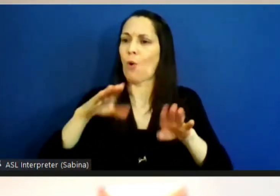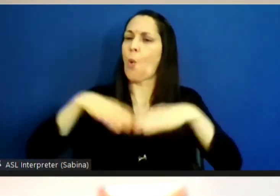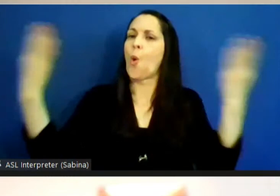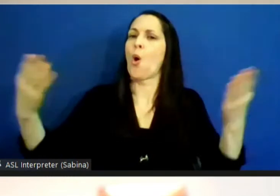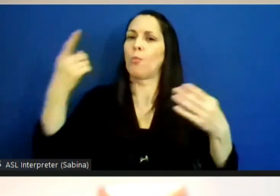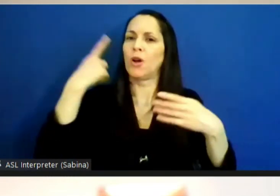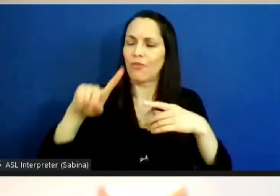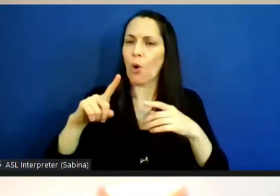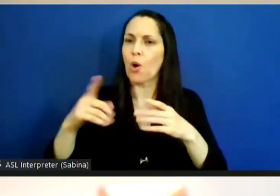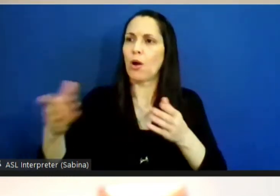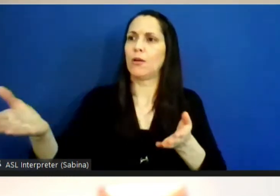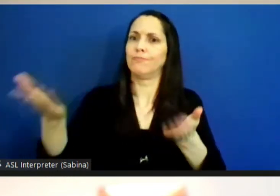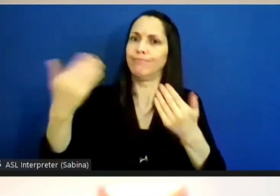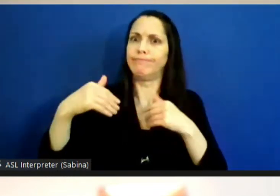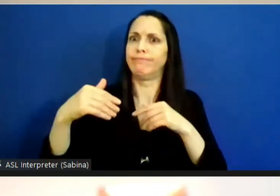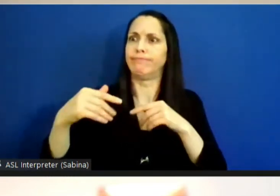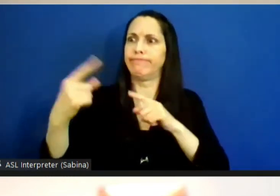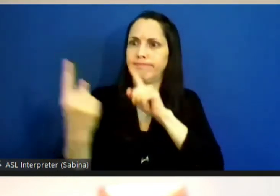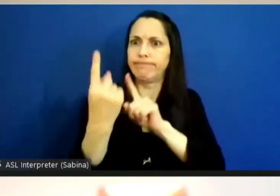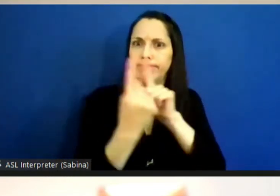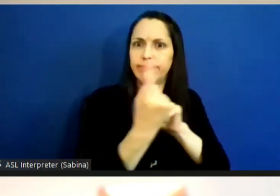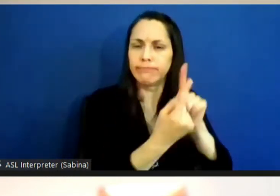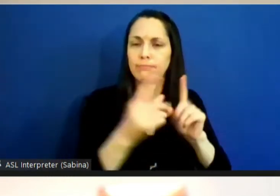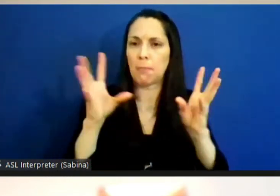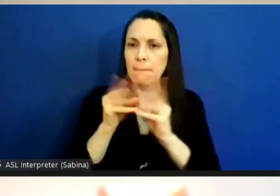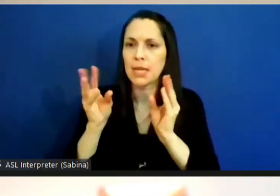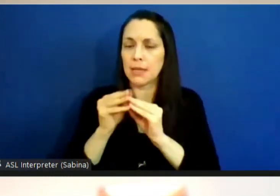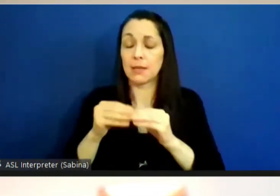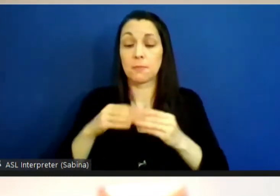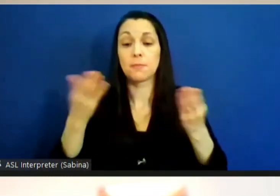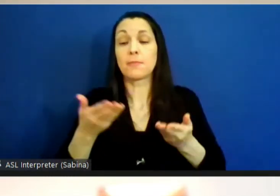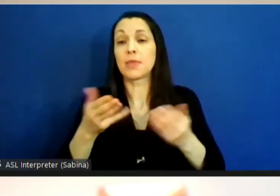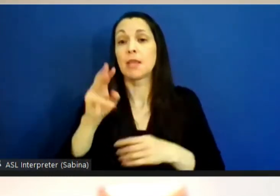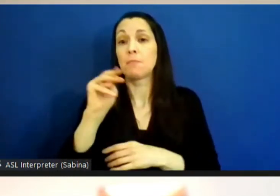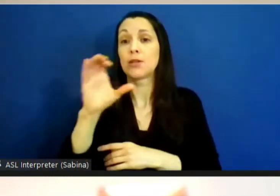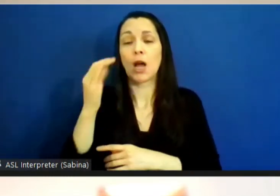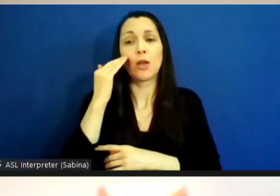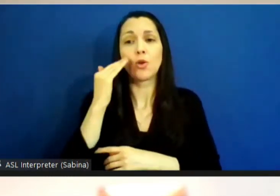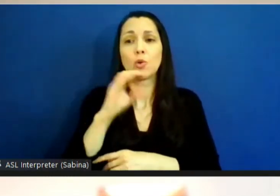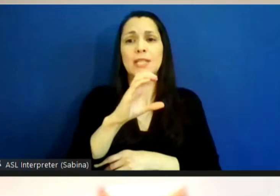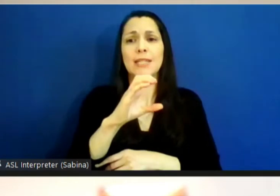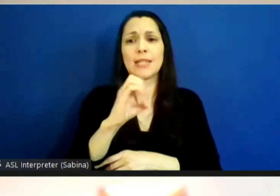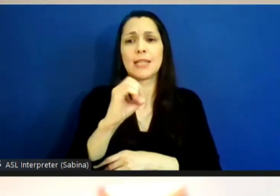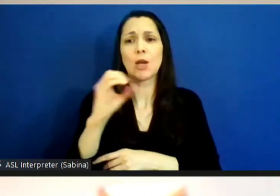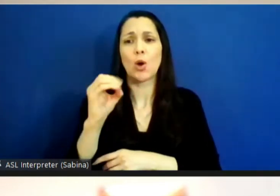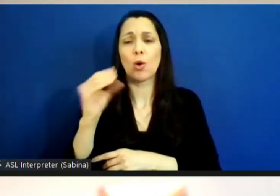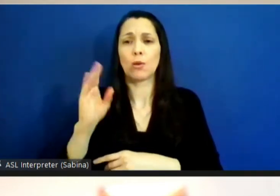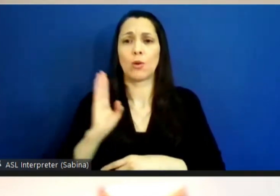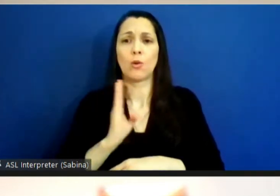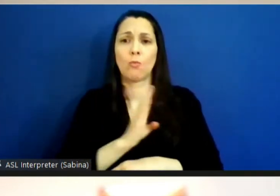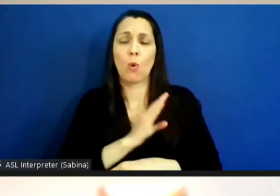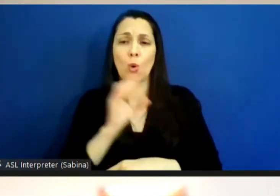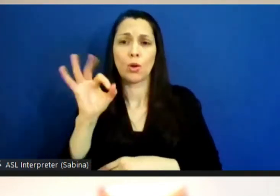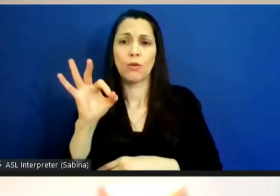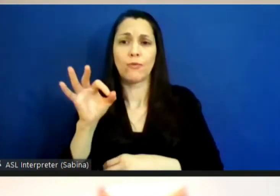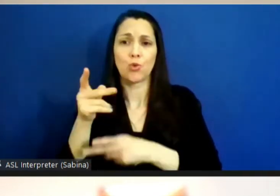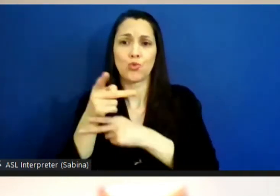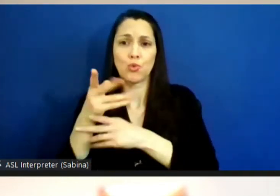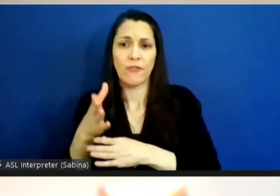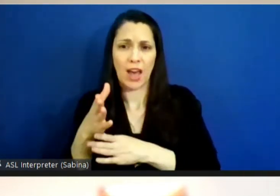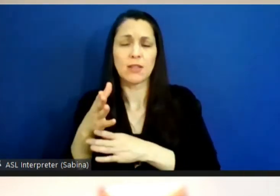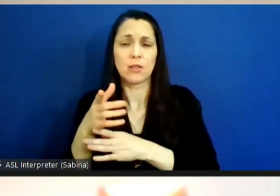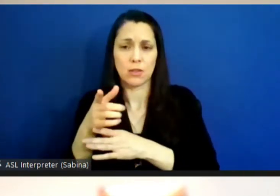here in Mendocino County, I know that our CEO and Board of Supervisors have a